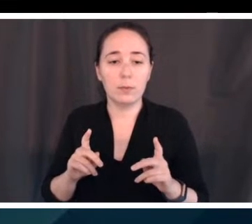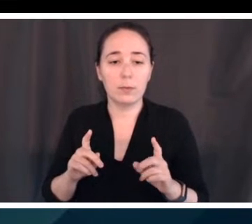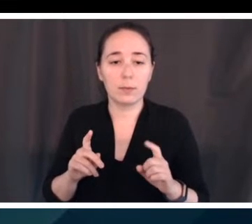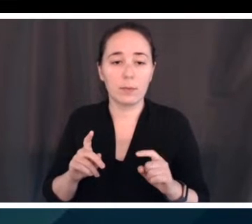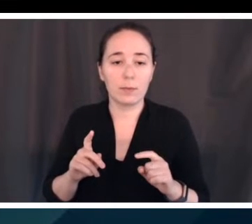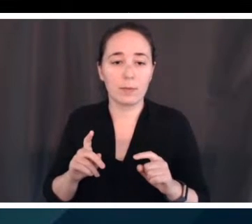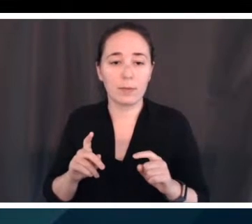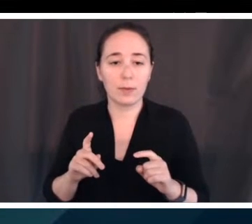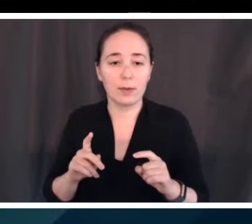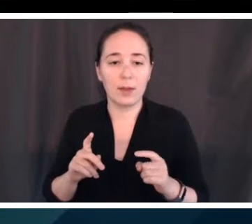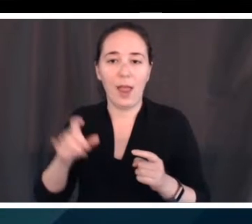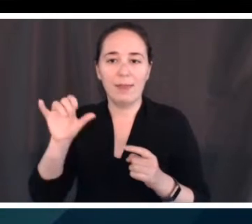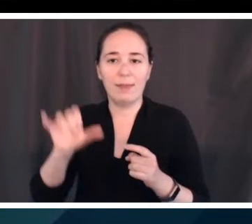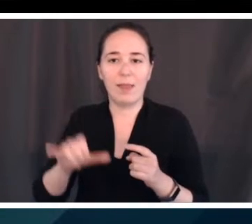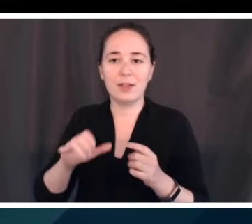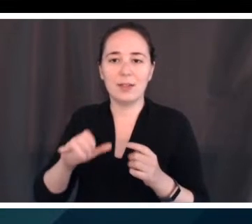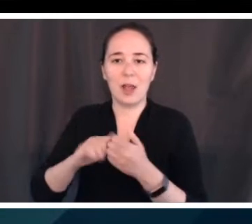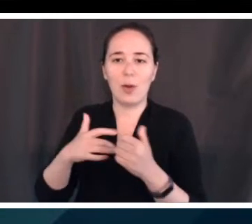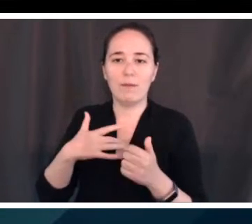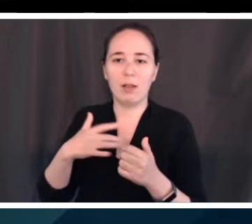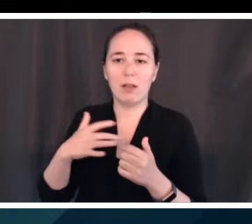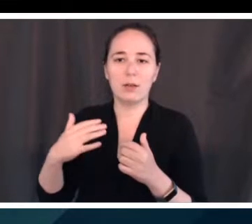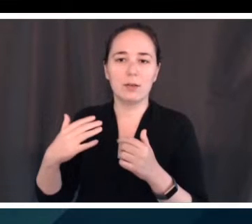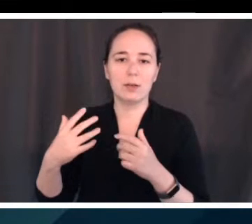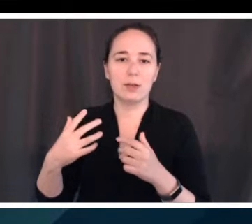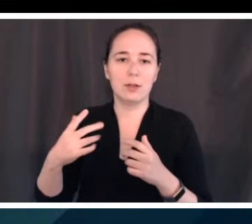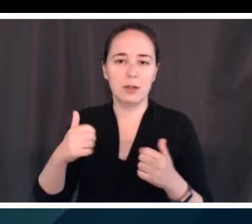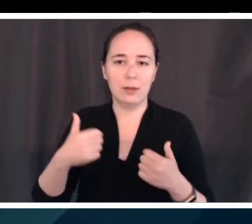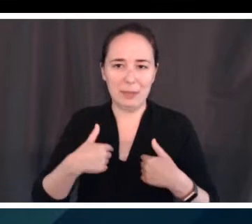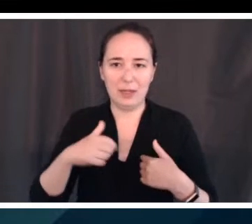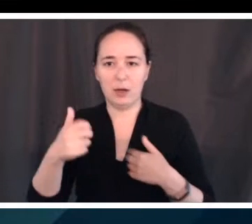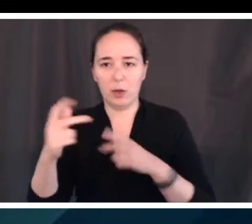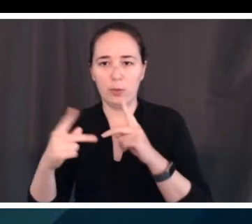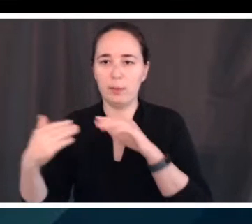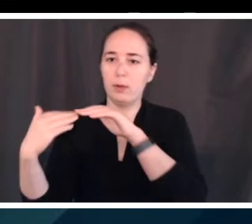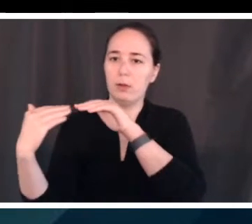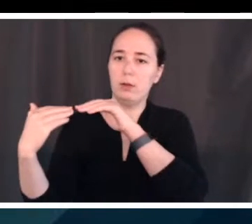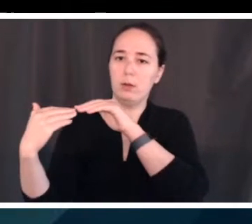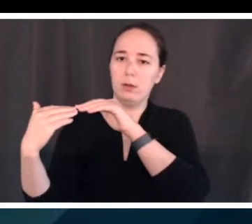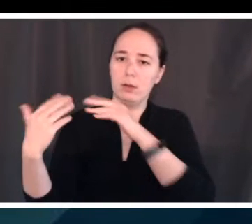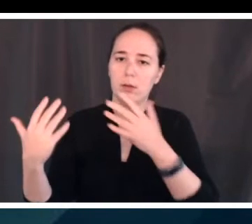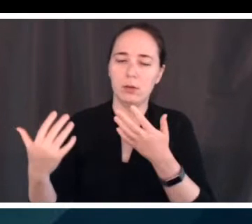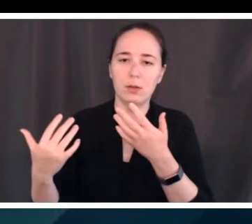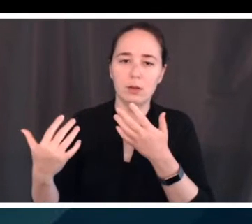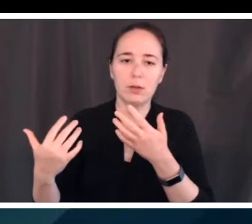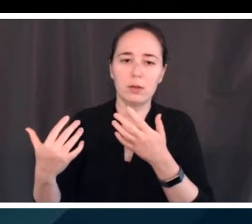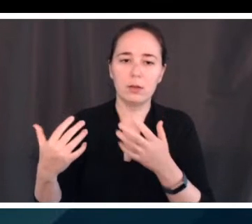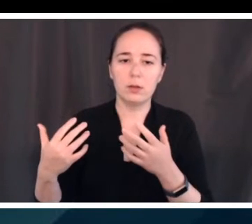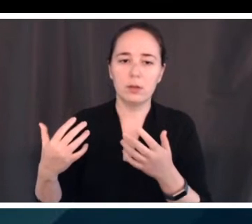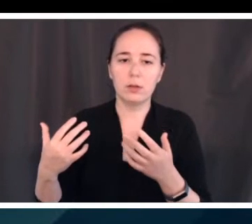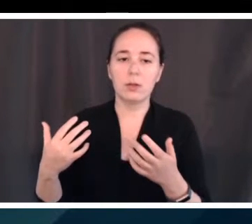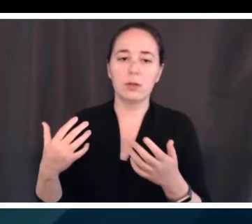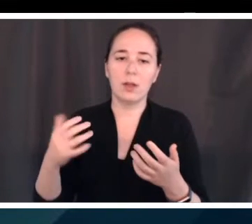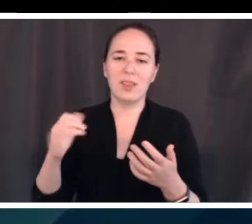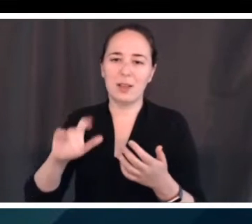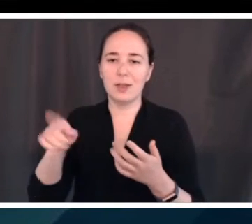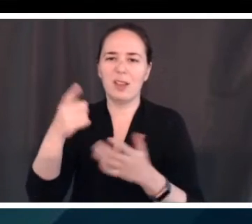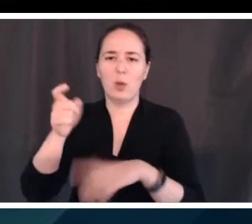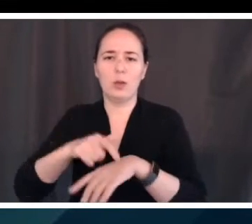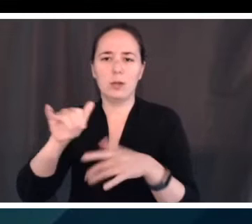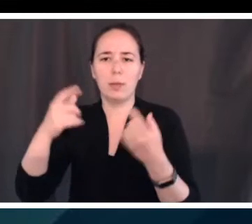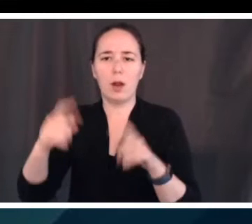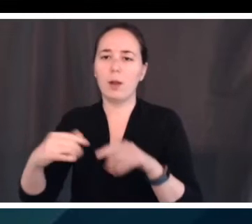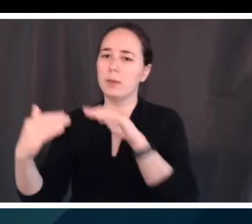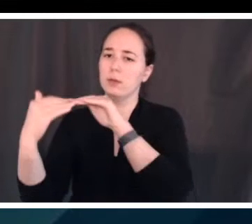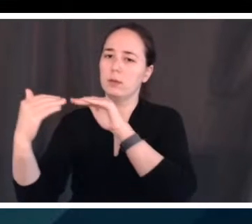I'm ever on equal footing with people. And that is the honest truth of where that comes from. And I